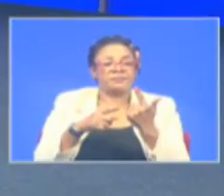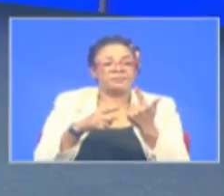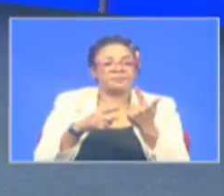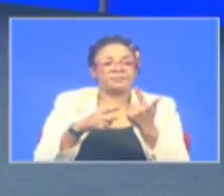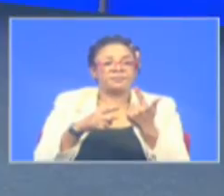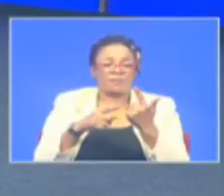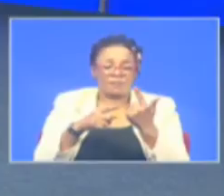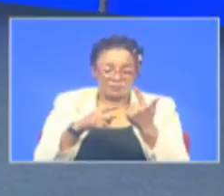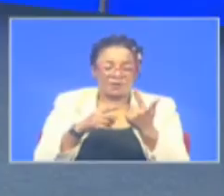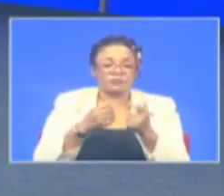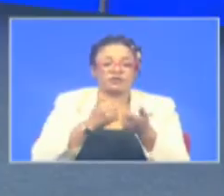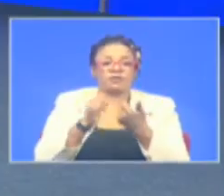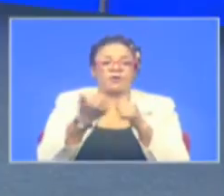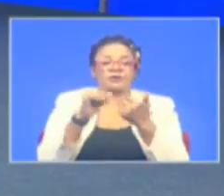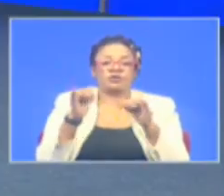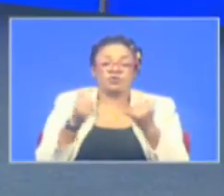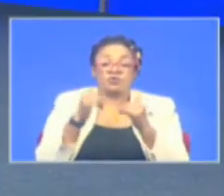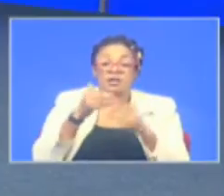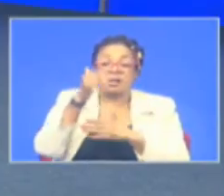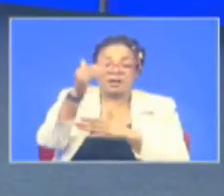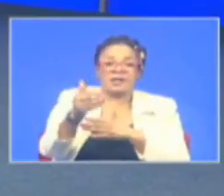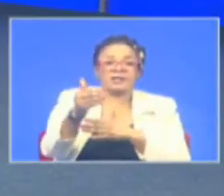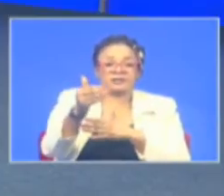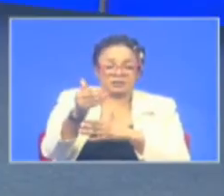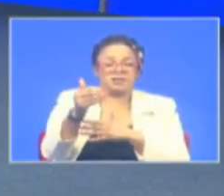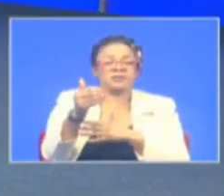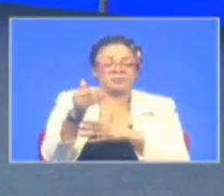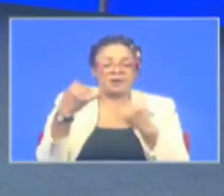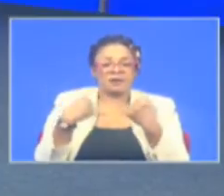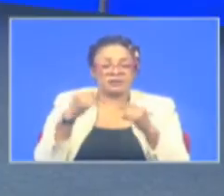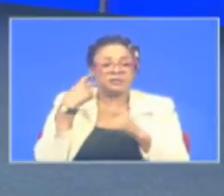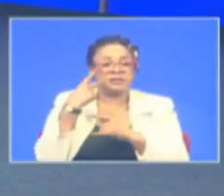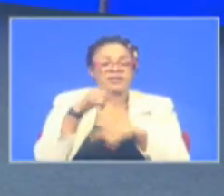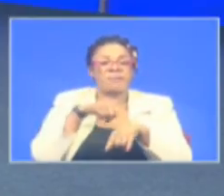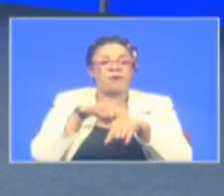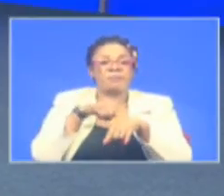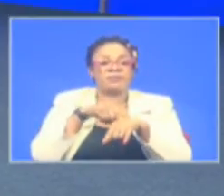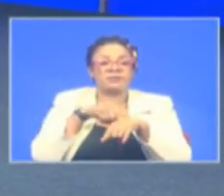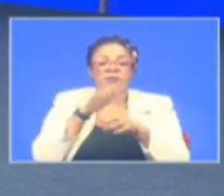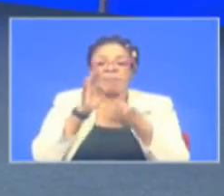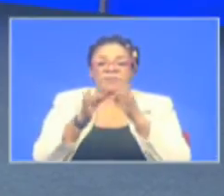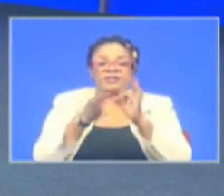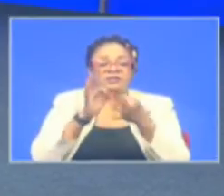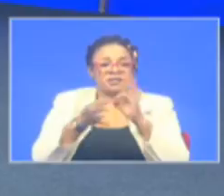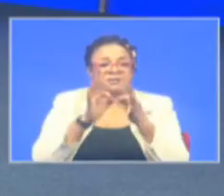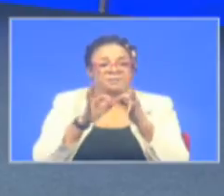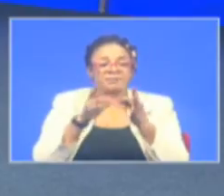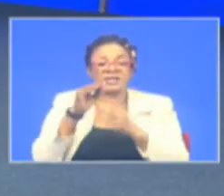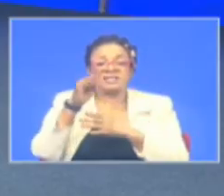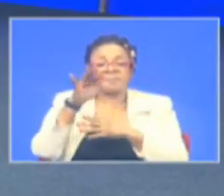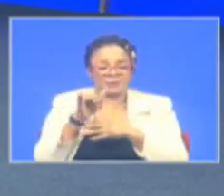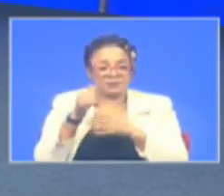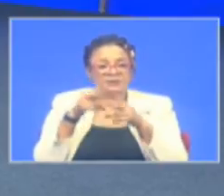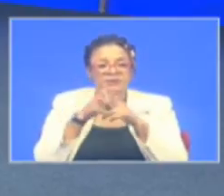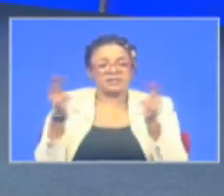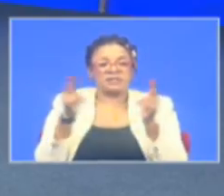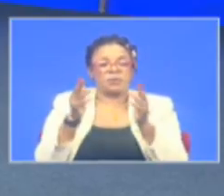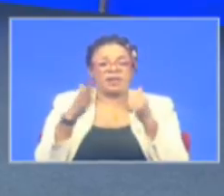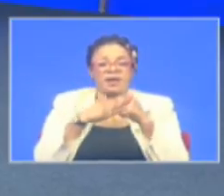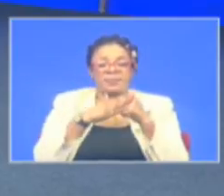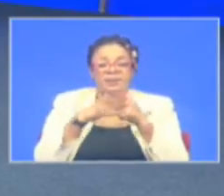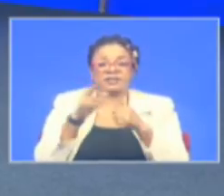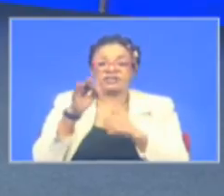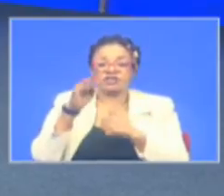Right, the sports news is up next, but have a look at the moment. 33 skippers started the 9th edition of